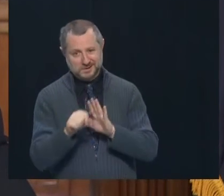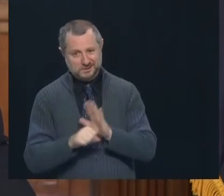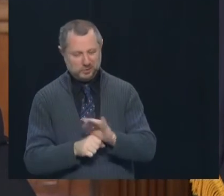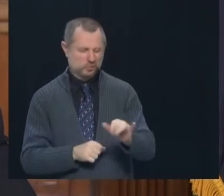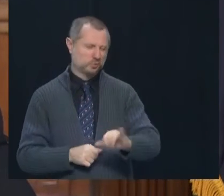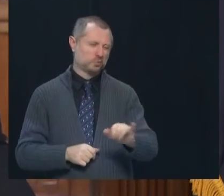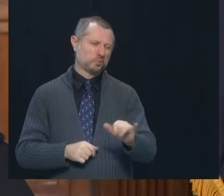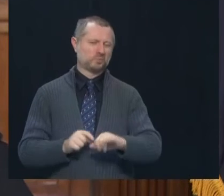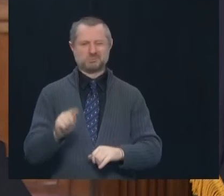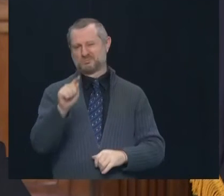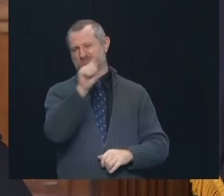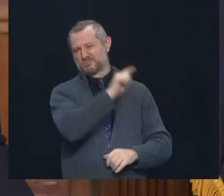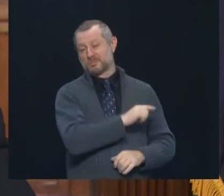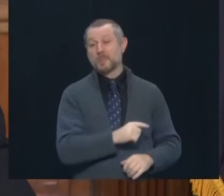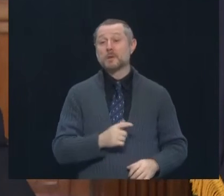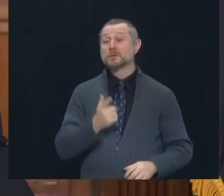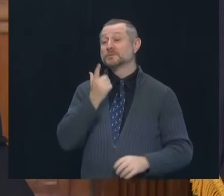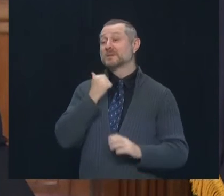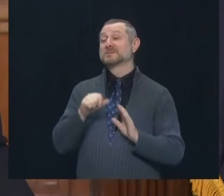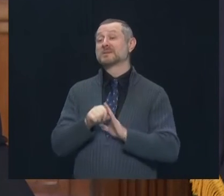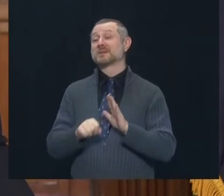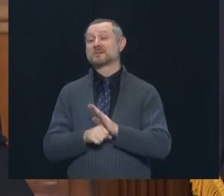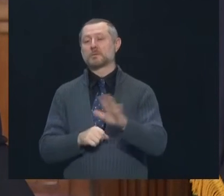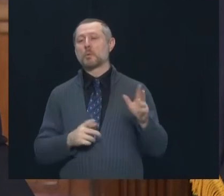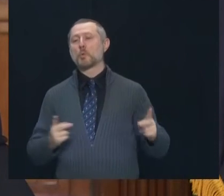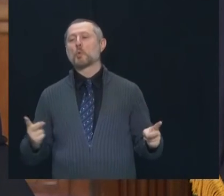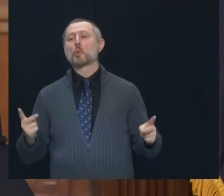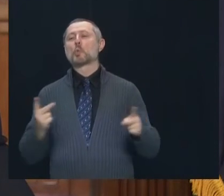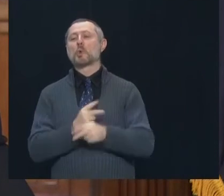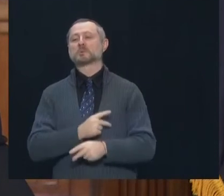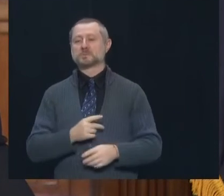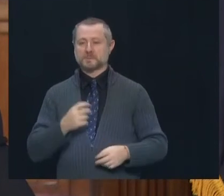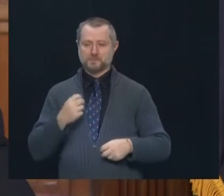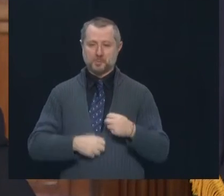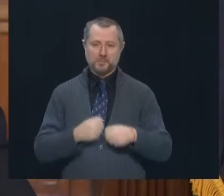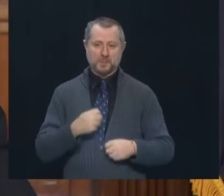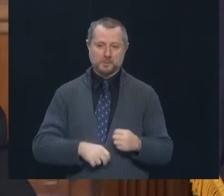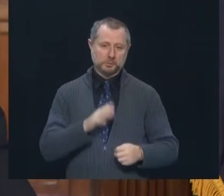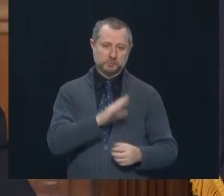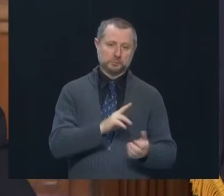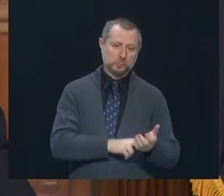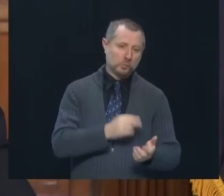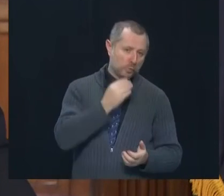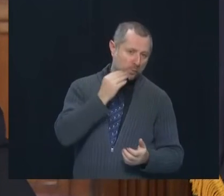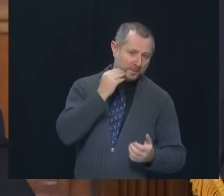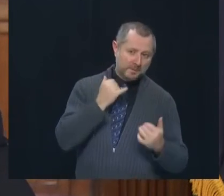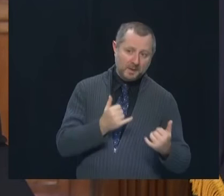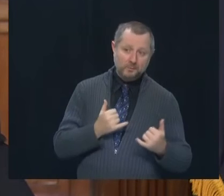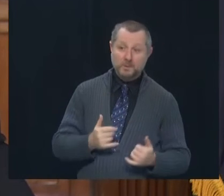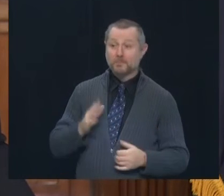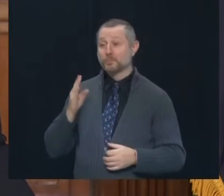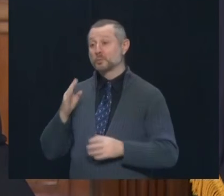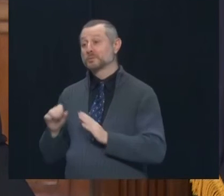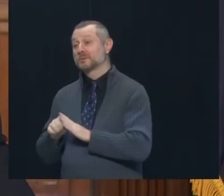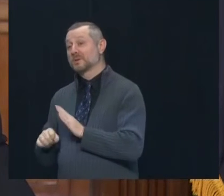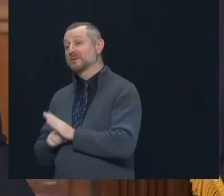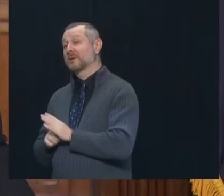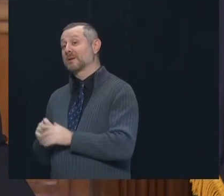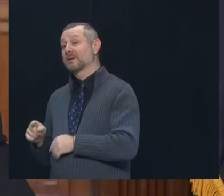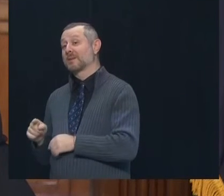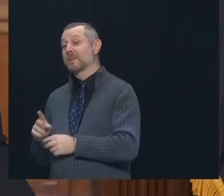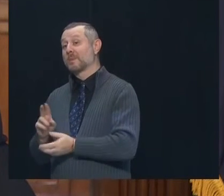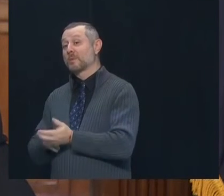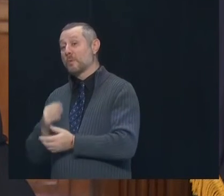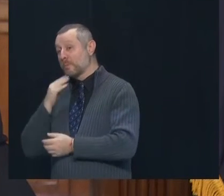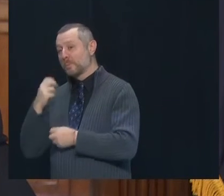red states have a worse nursing home problem than the blue states had. You